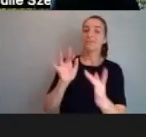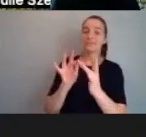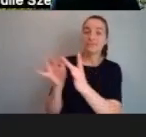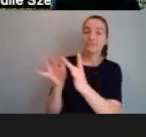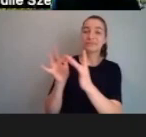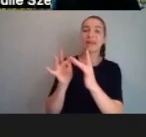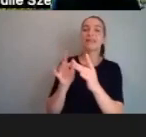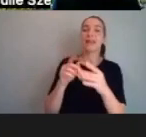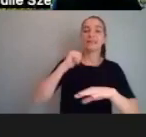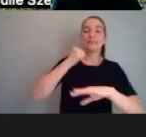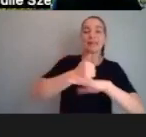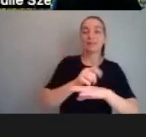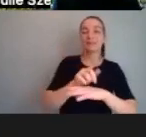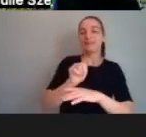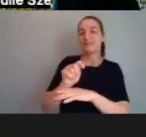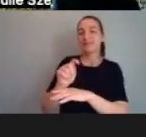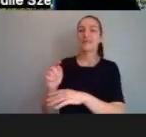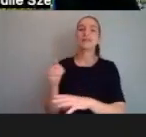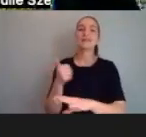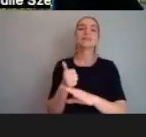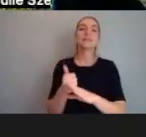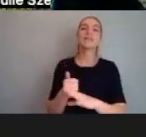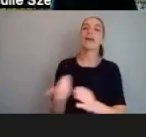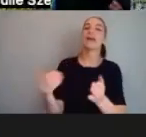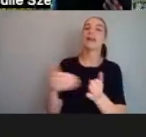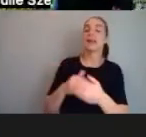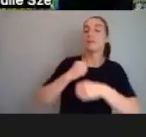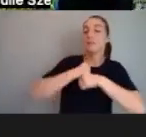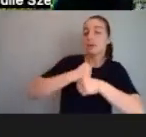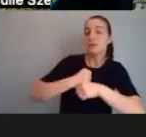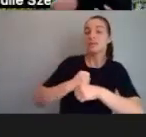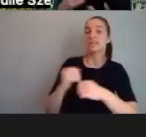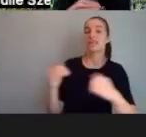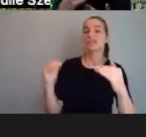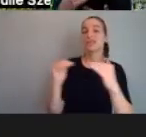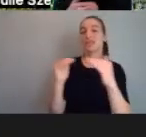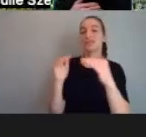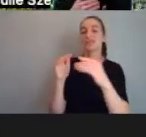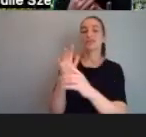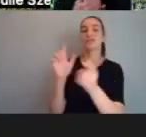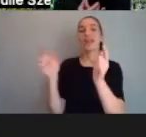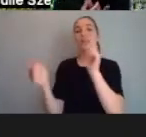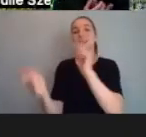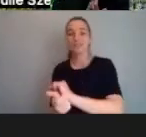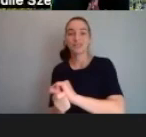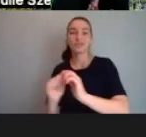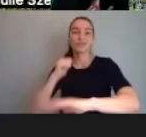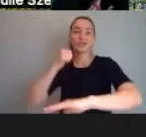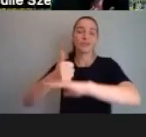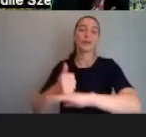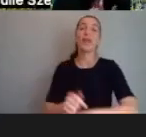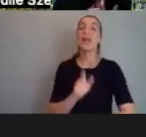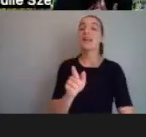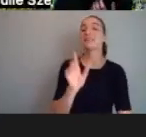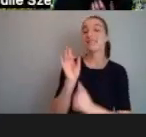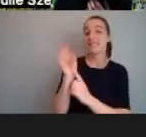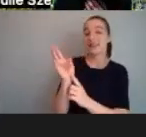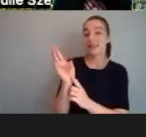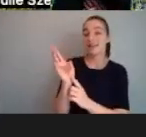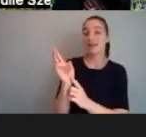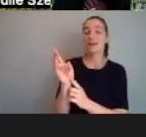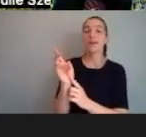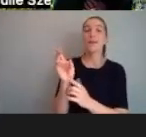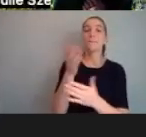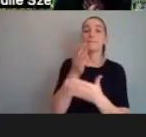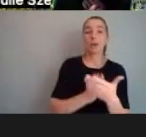produced the, uh, just transition framework. It's a seven part, seven minute YouTube series on climate justice